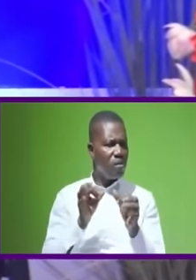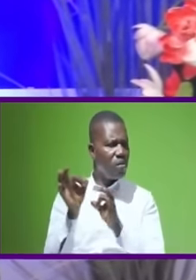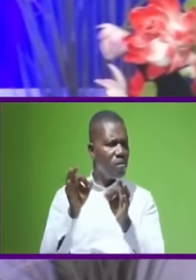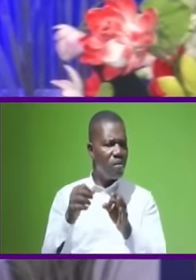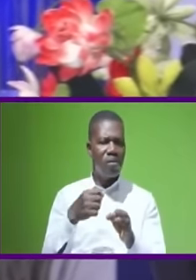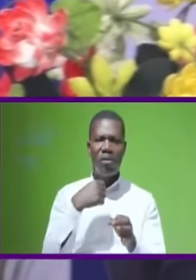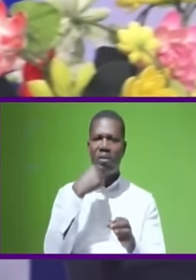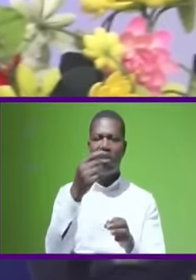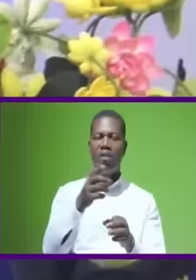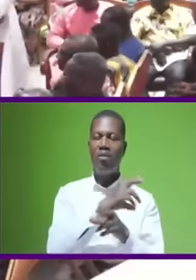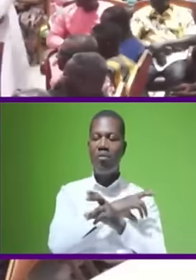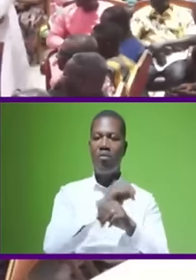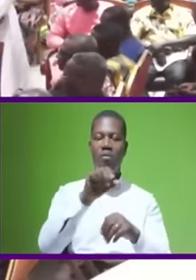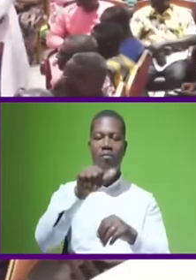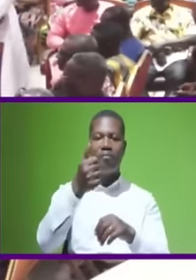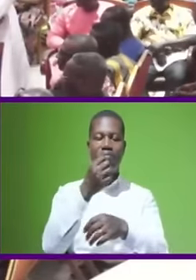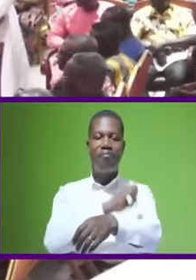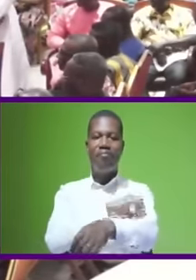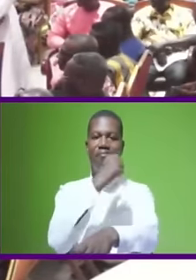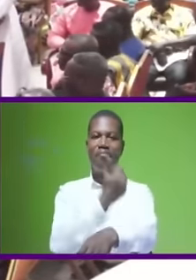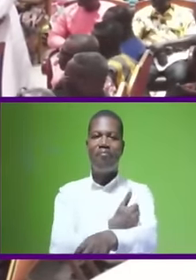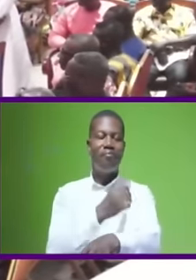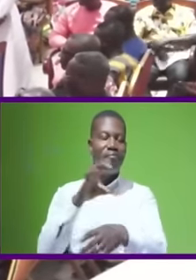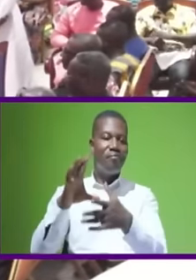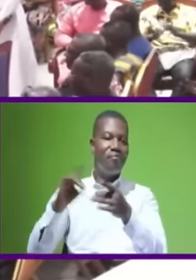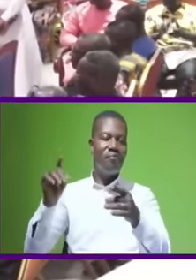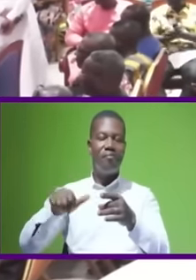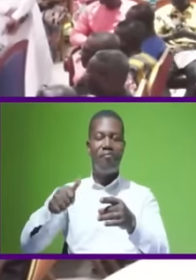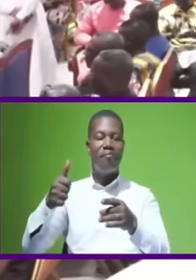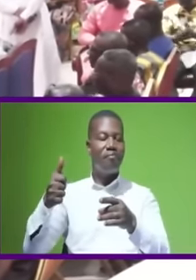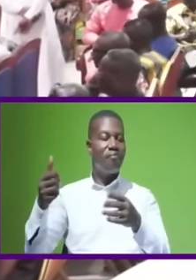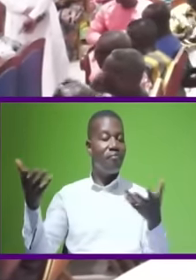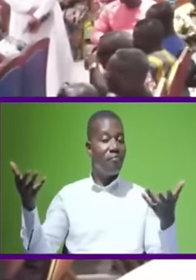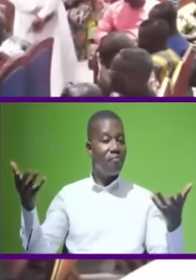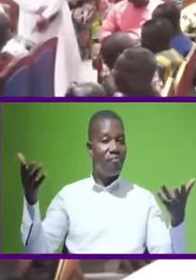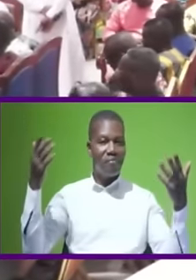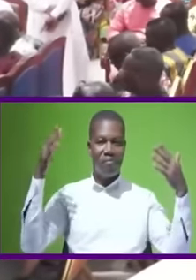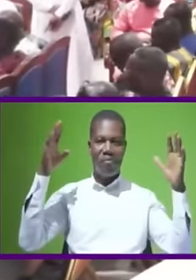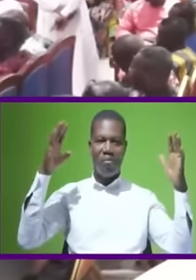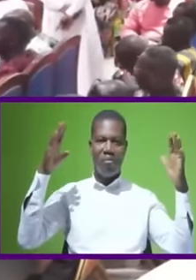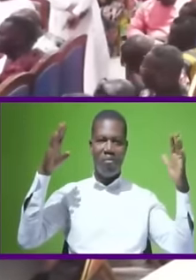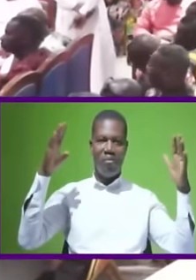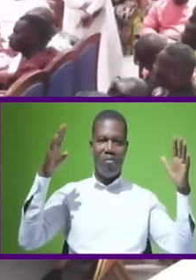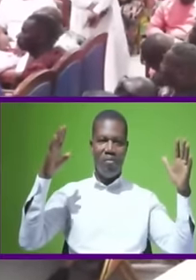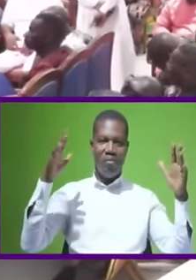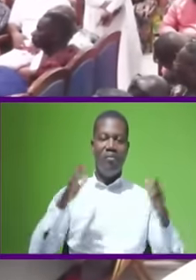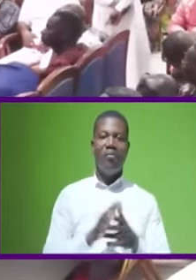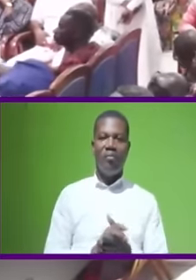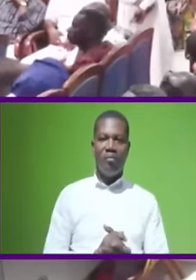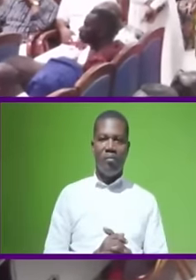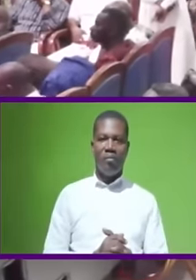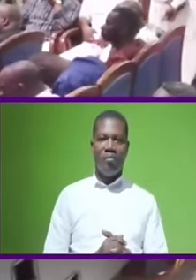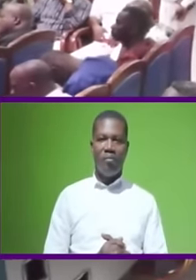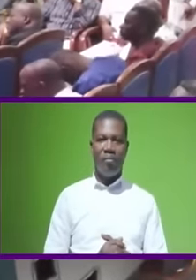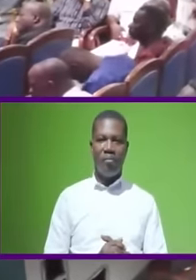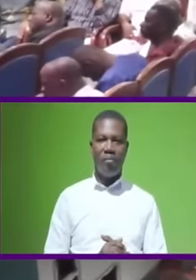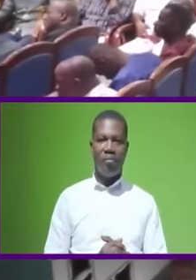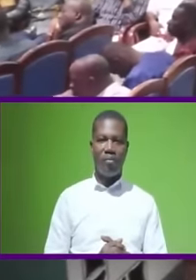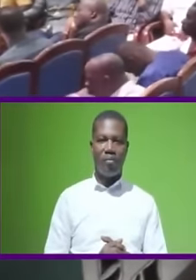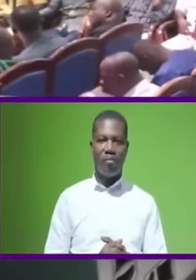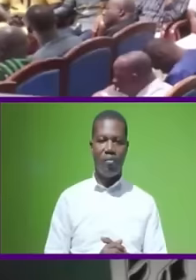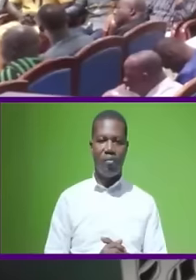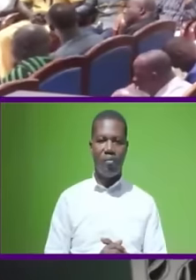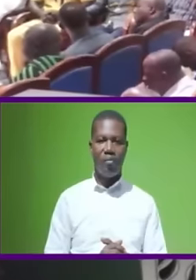So this foundation must be laid on a rock. So first of all, I have to make you to understand that there's nothing aside